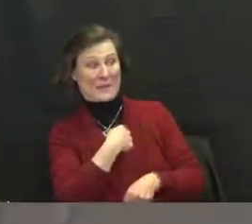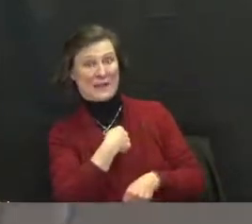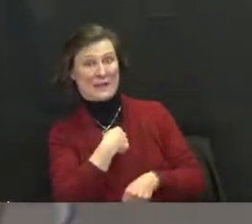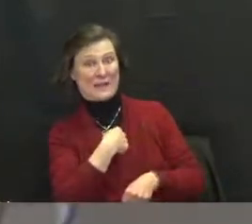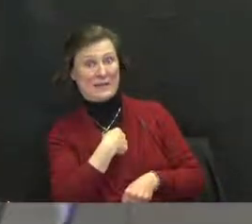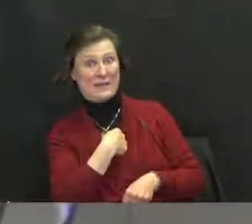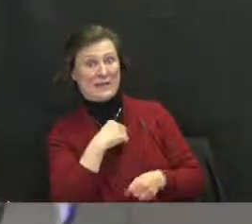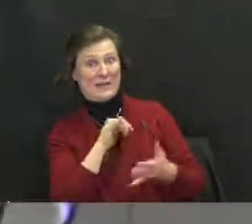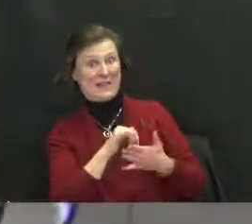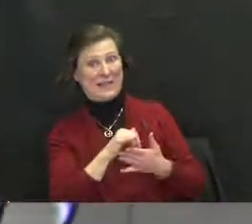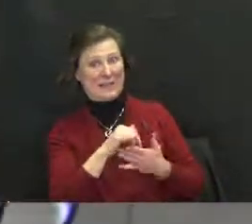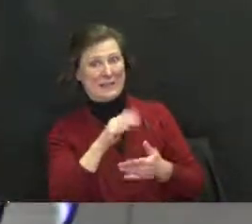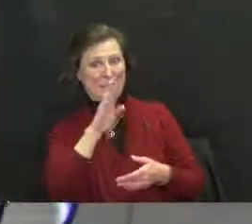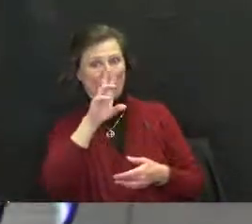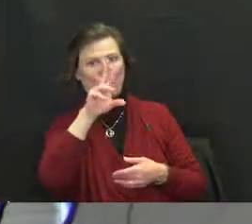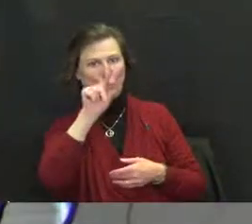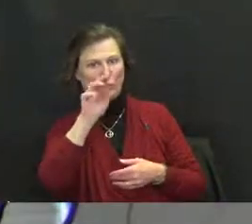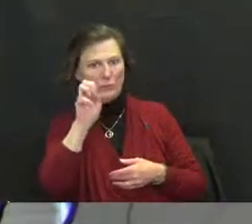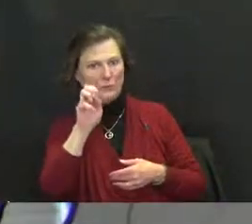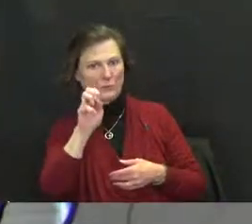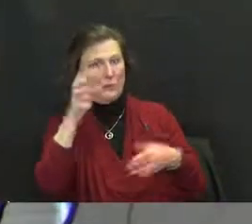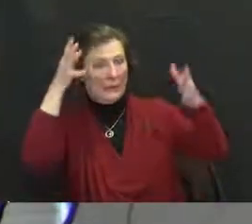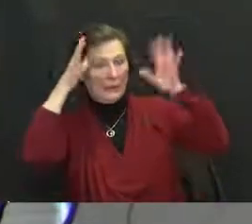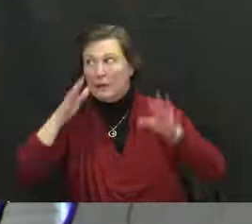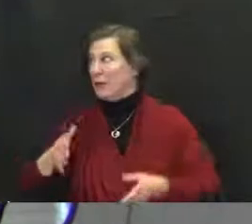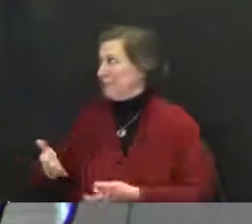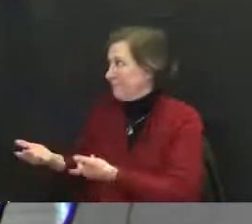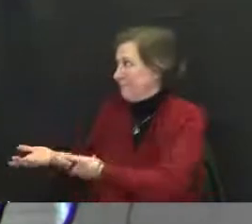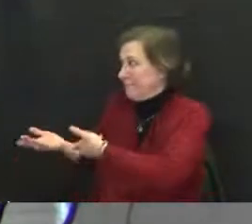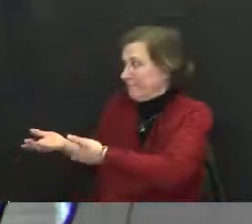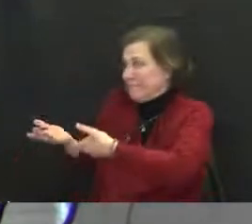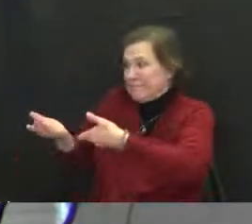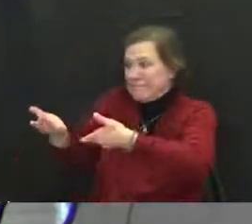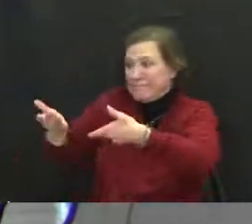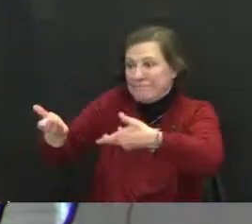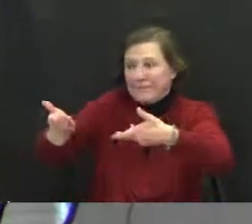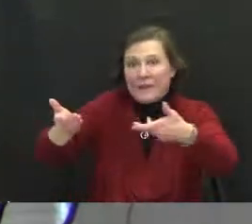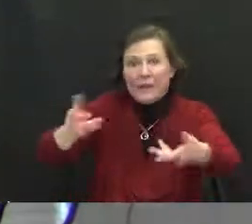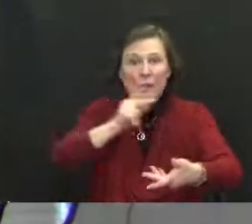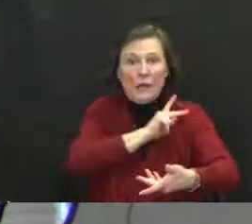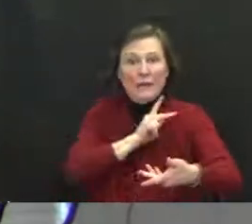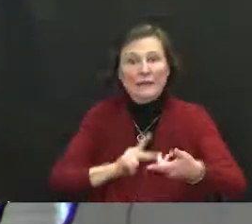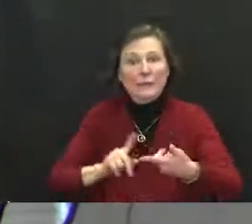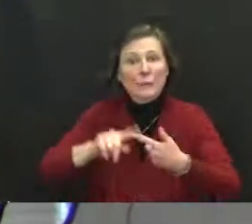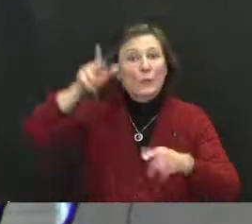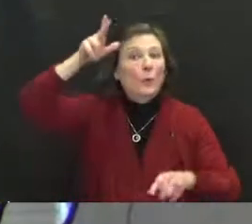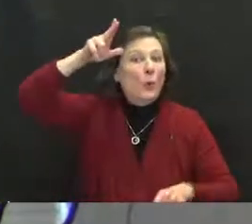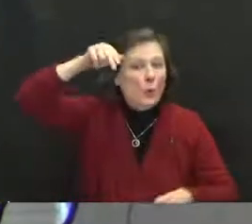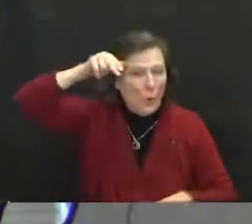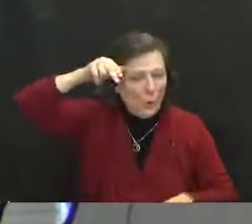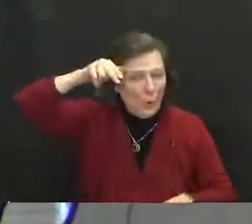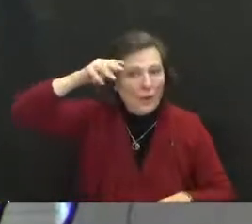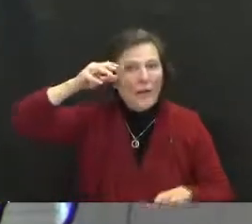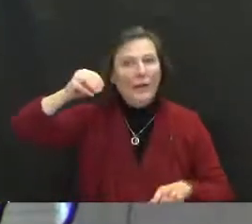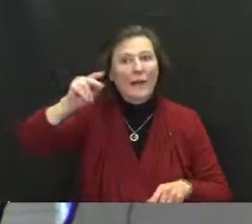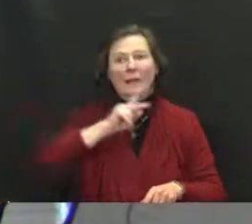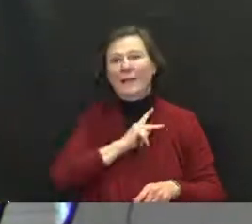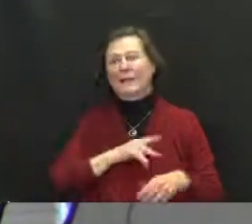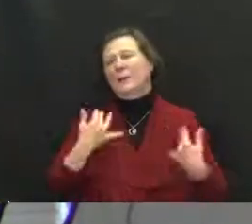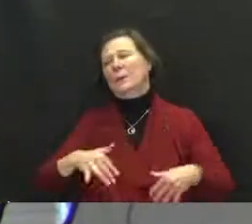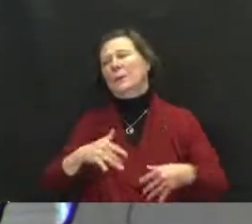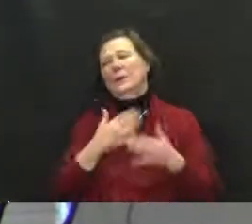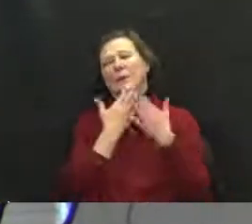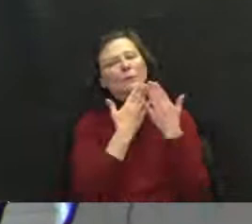brute. The deer carried the king to his horse, and the king, overcome by gratitude